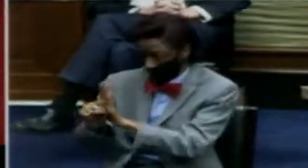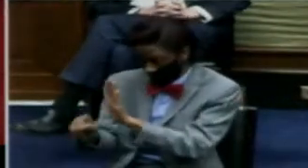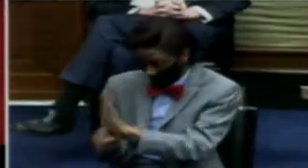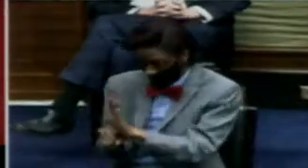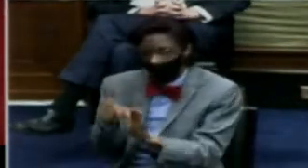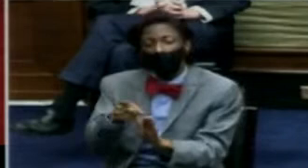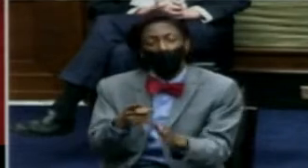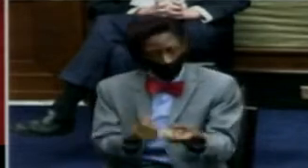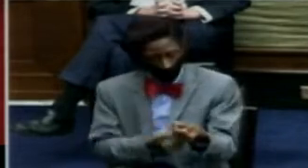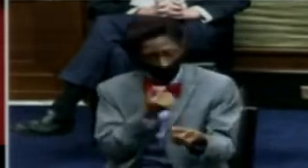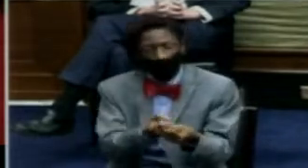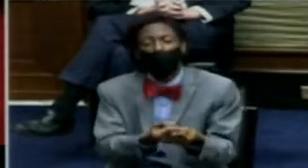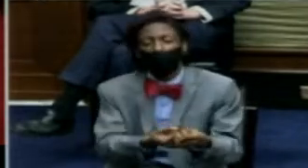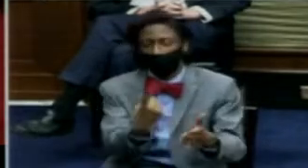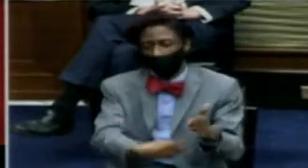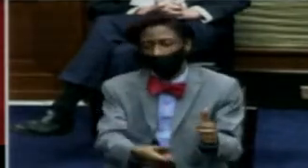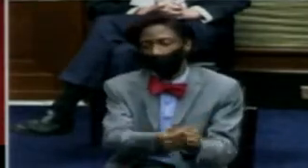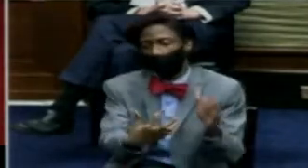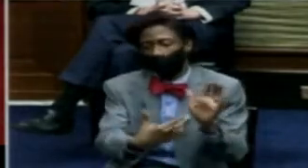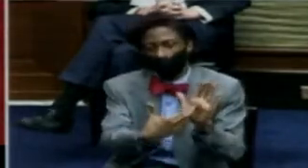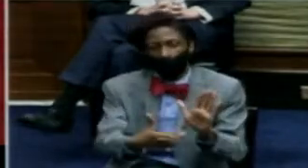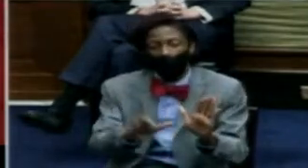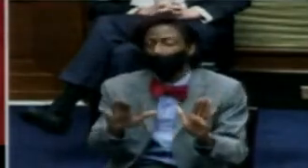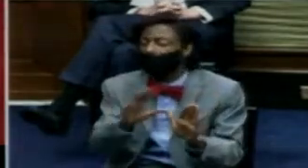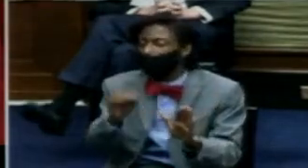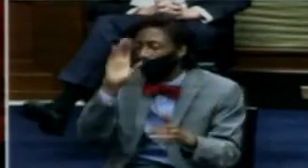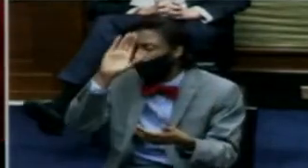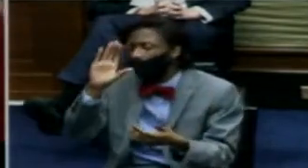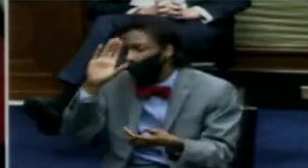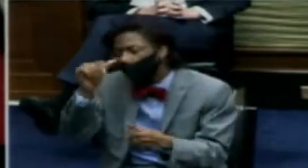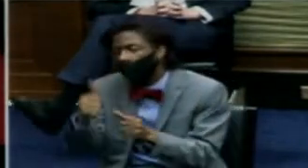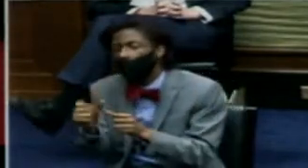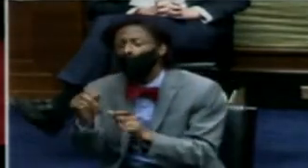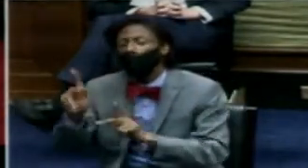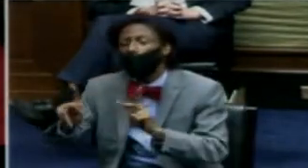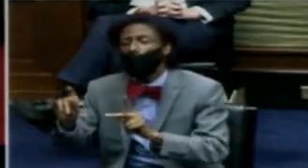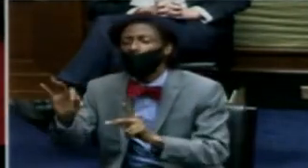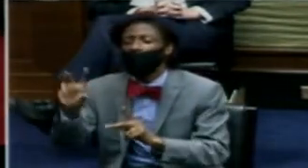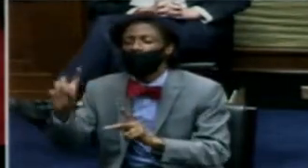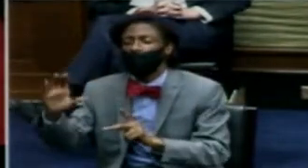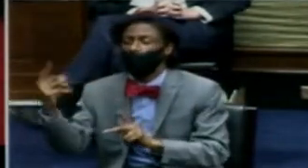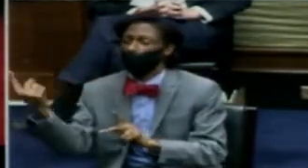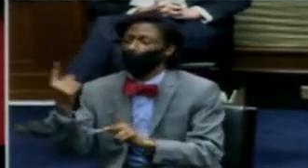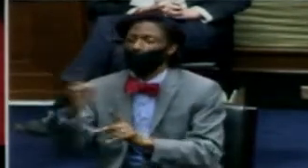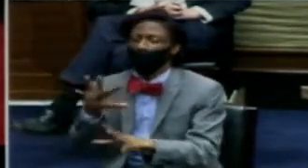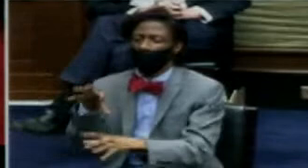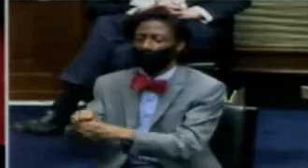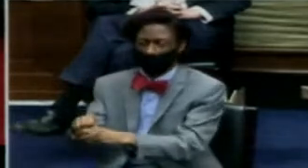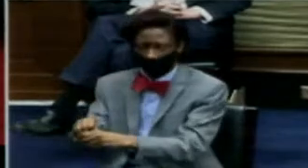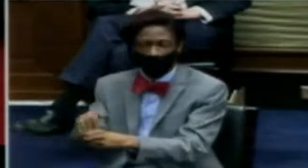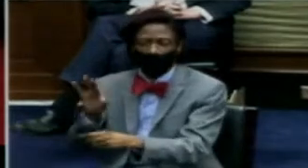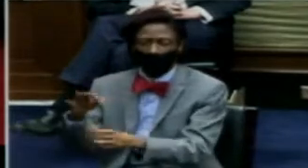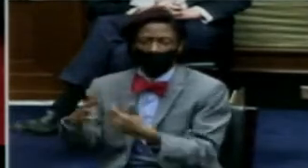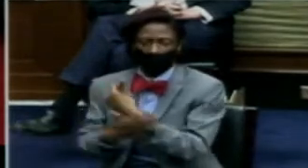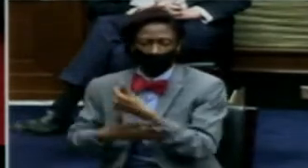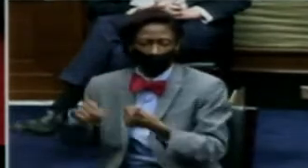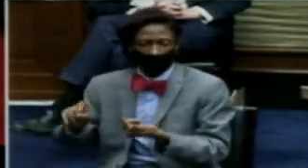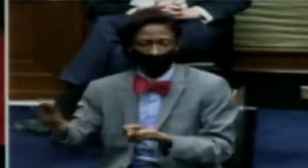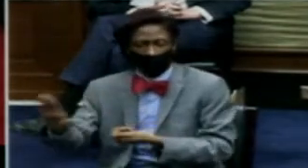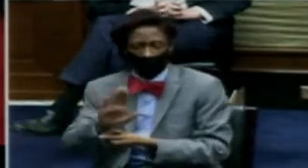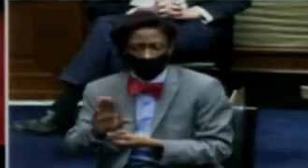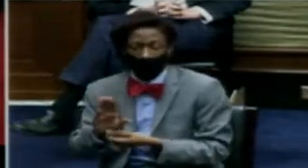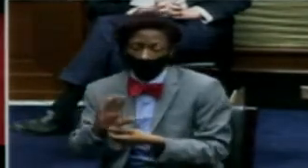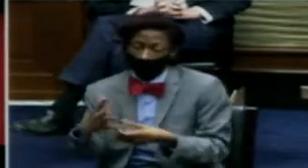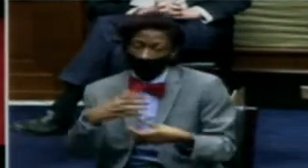without representation. And let's not forget that people of DC have always answered the call to serve whenever their country needs them, right? Including Mr.